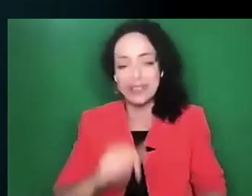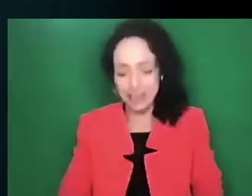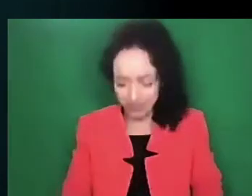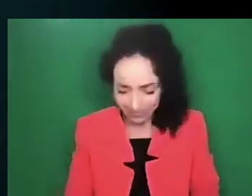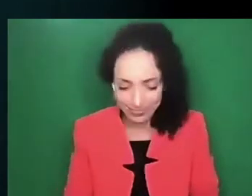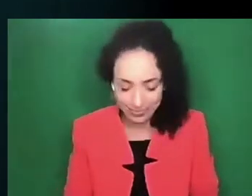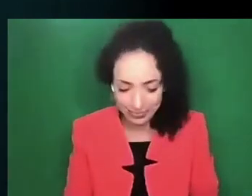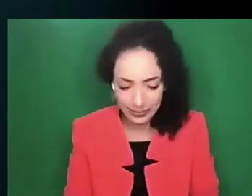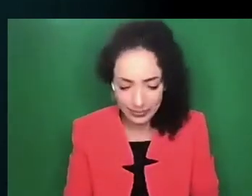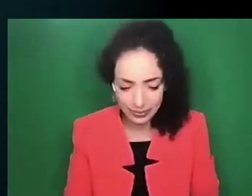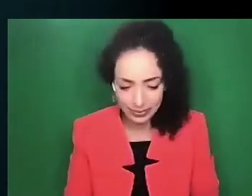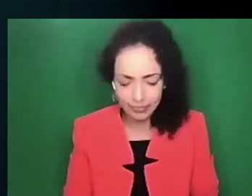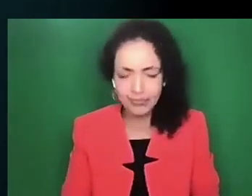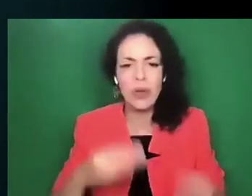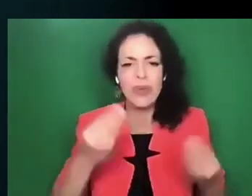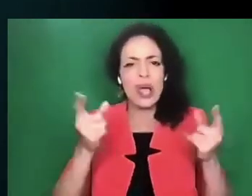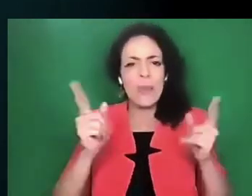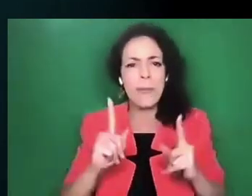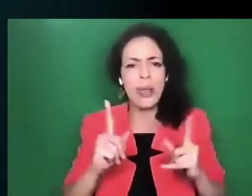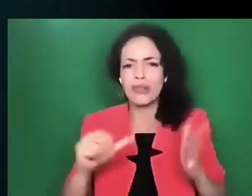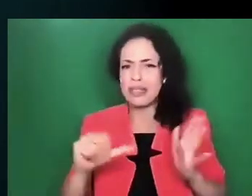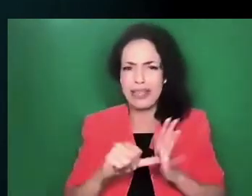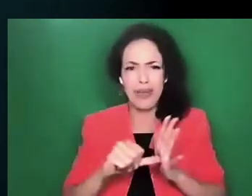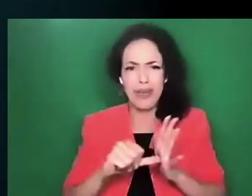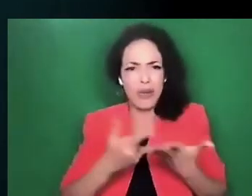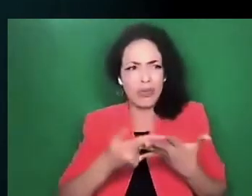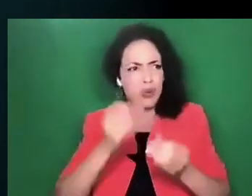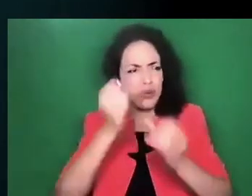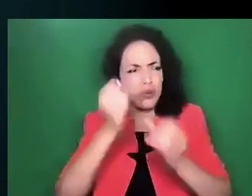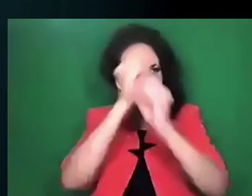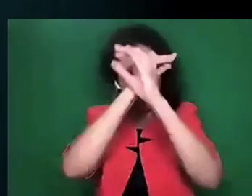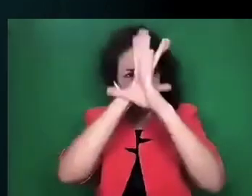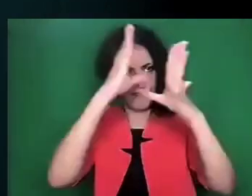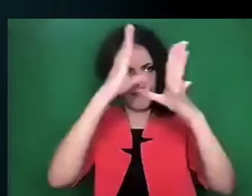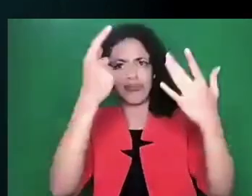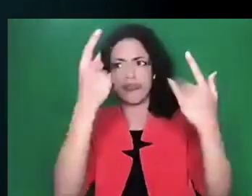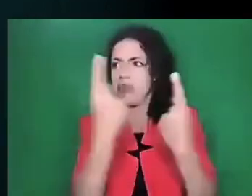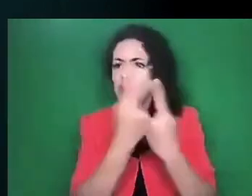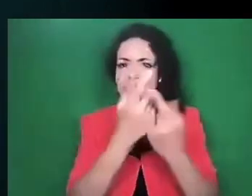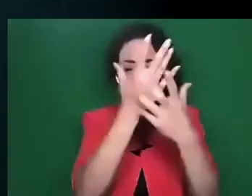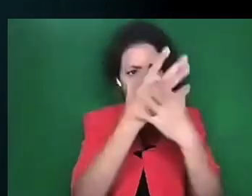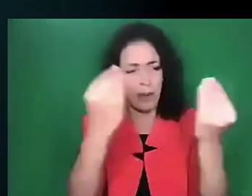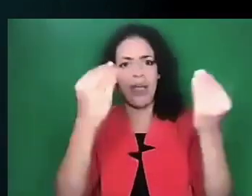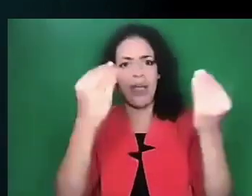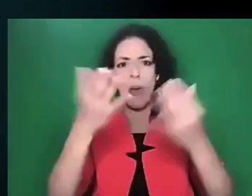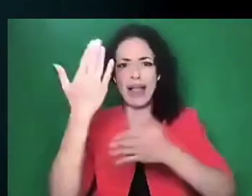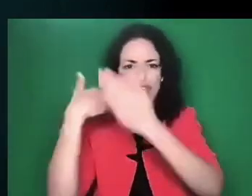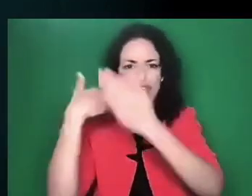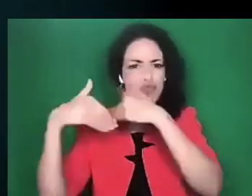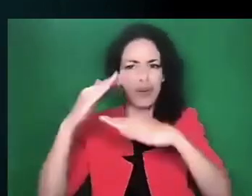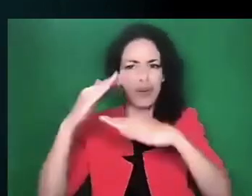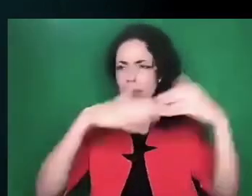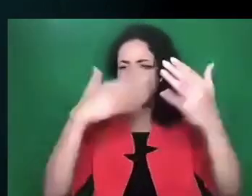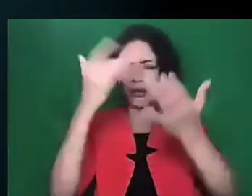is hard to imagine relics disappearing or historical buildings being demolished. And mostly, these are people that live